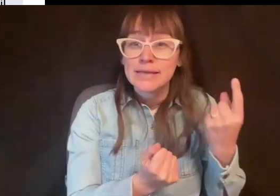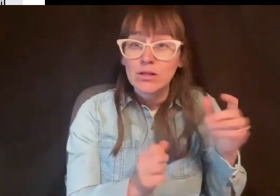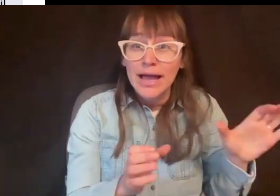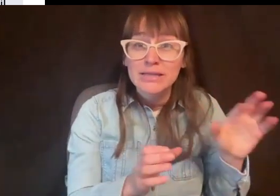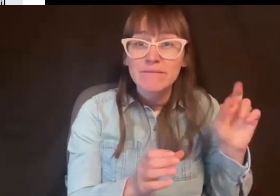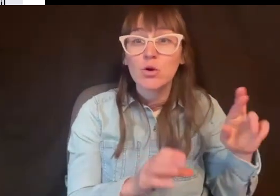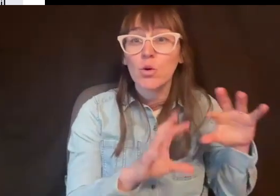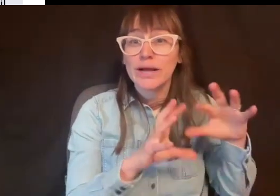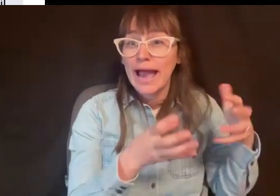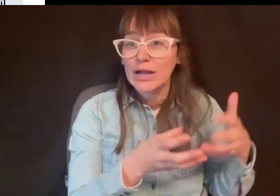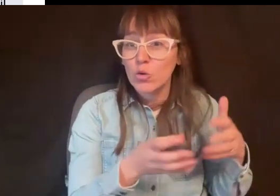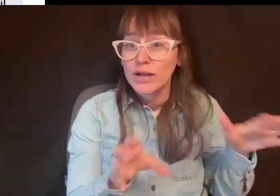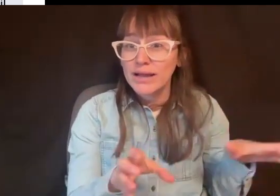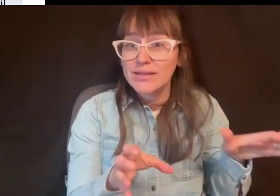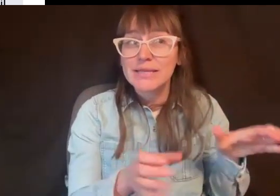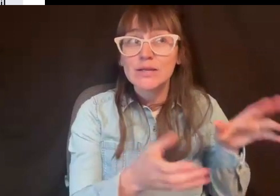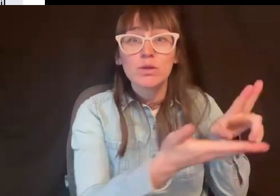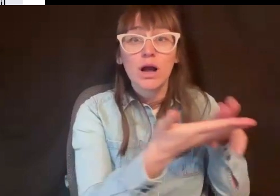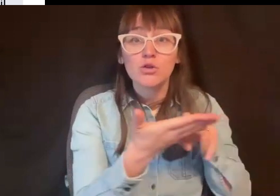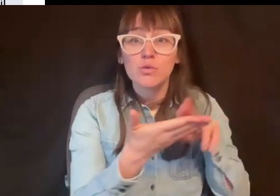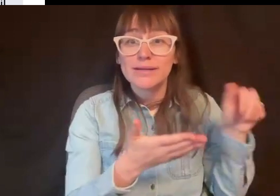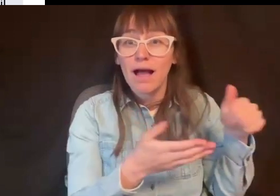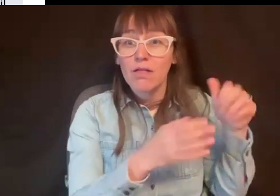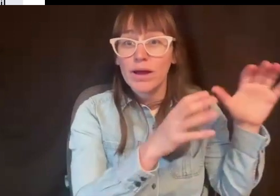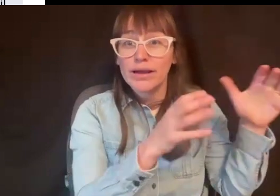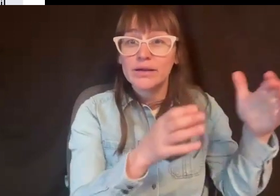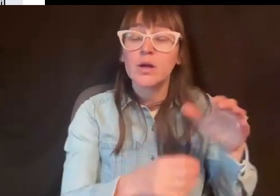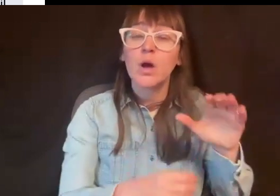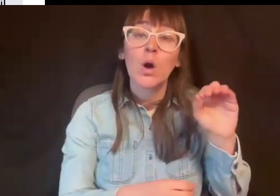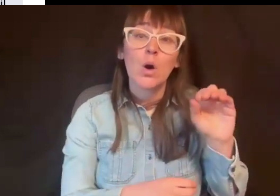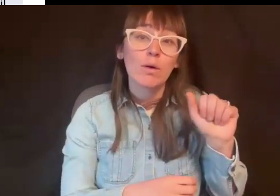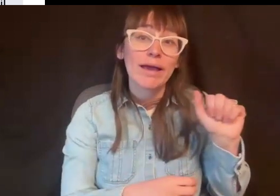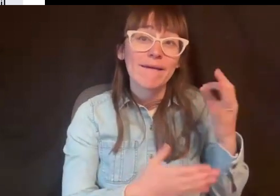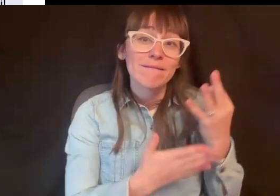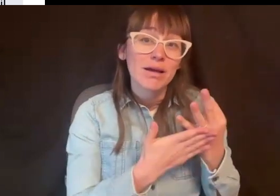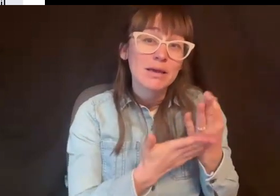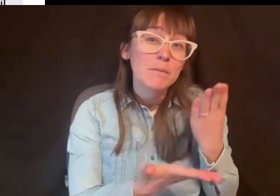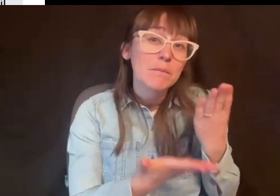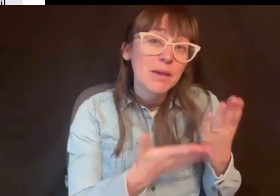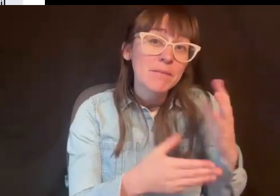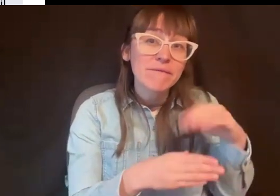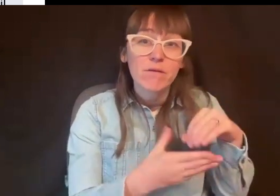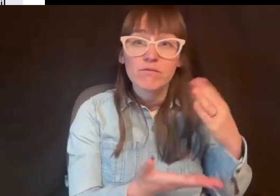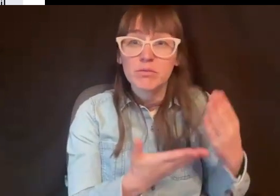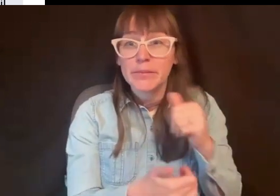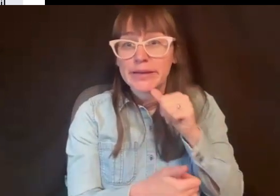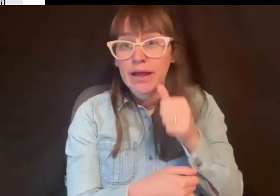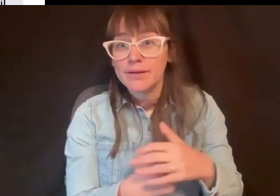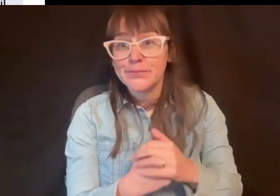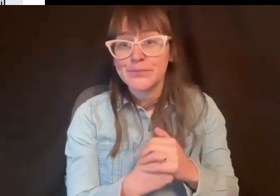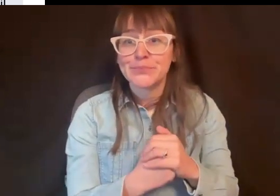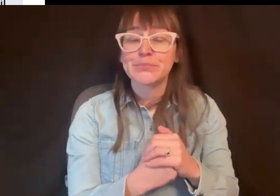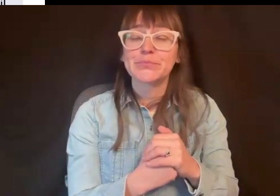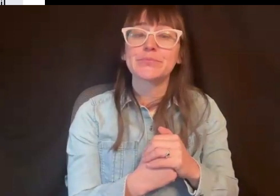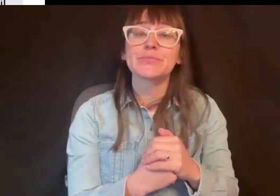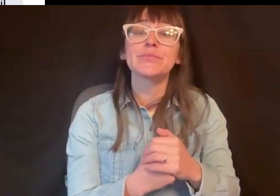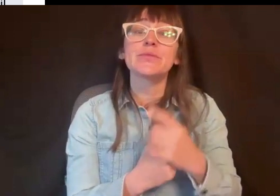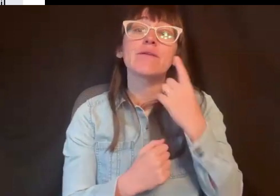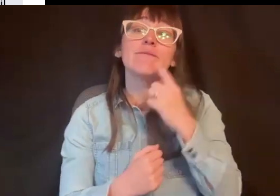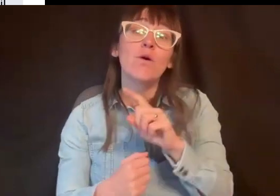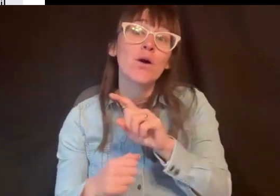through contracts with other entities. Old Americans Act funding may or may not be involved in these agreements. For the area